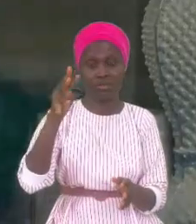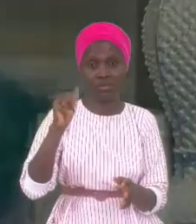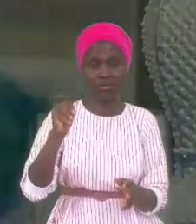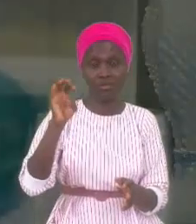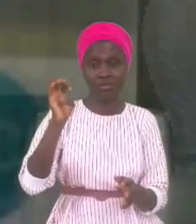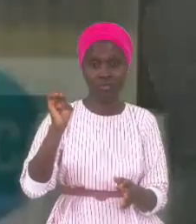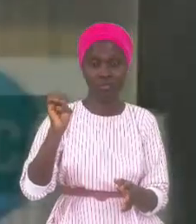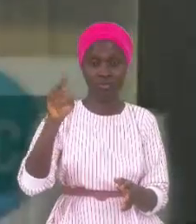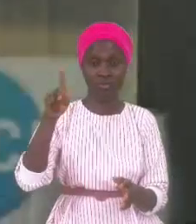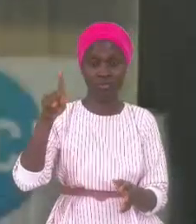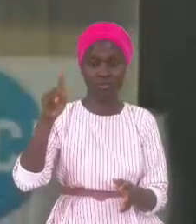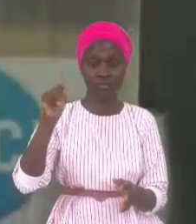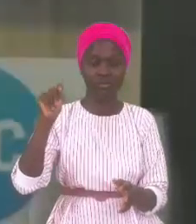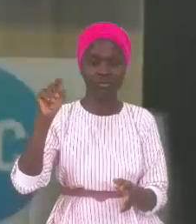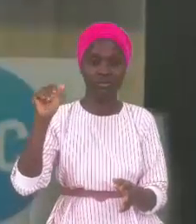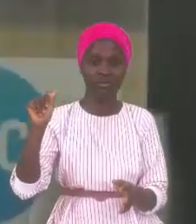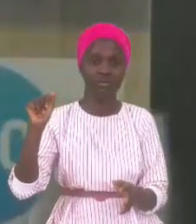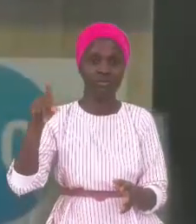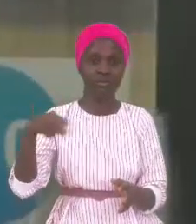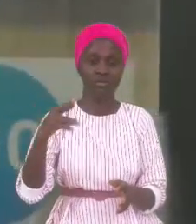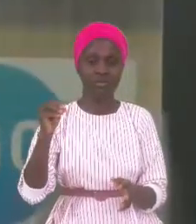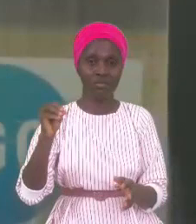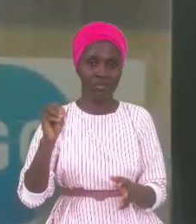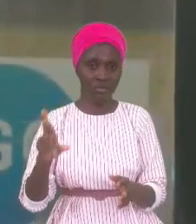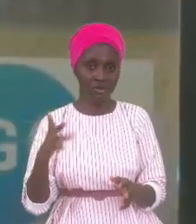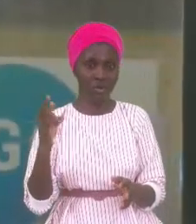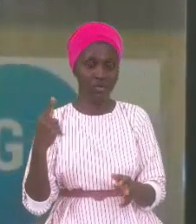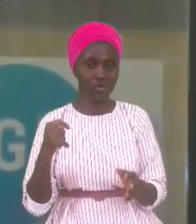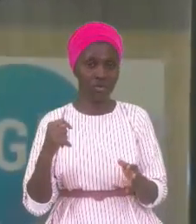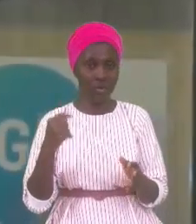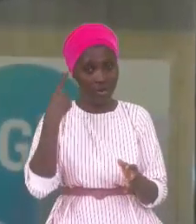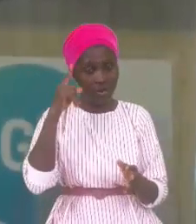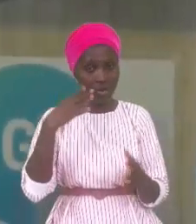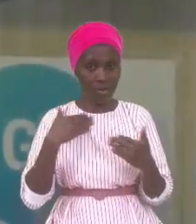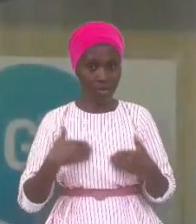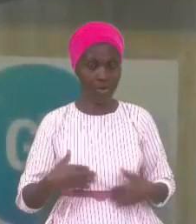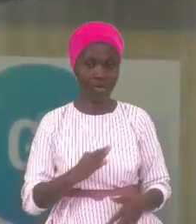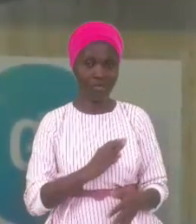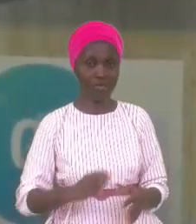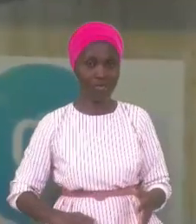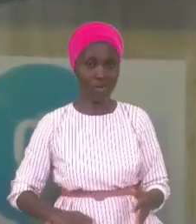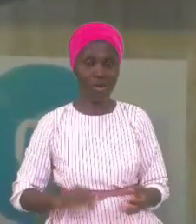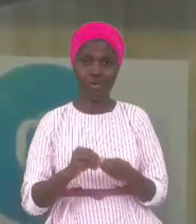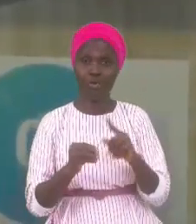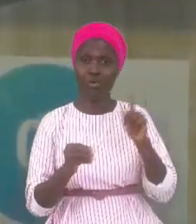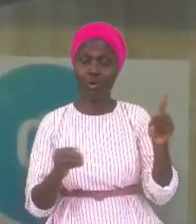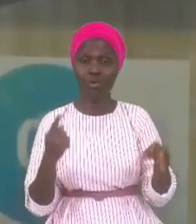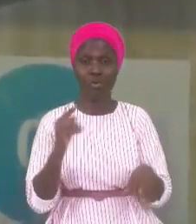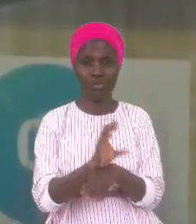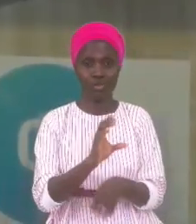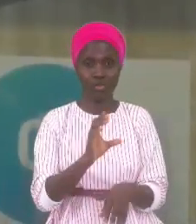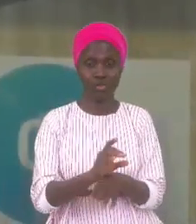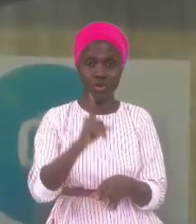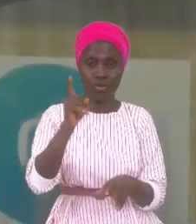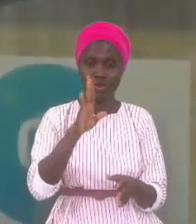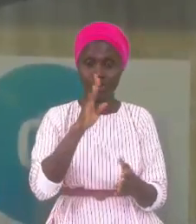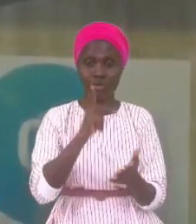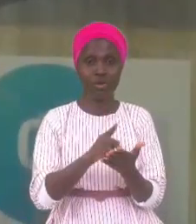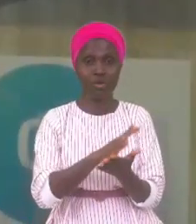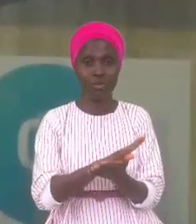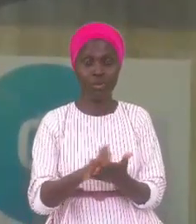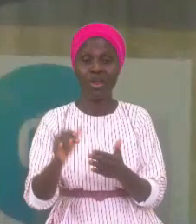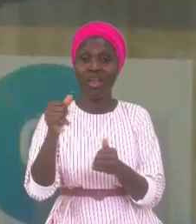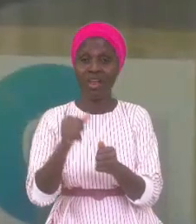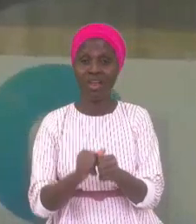the church is pure. As a bride, you have to be pure, and everyone pure, and the whole